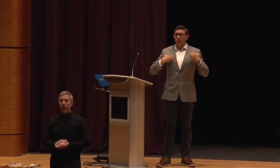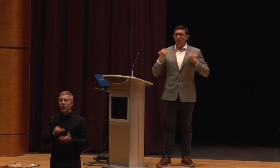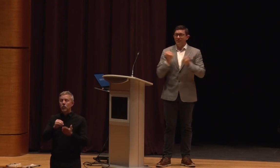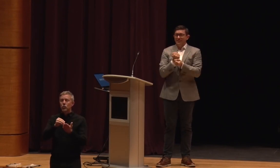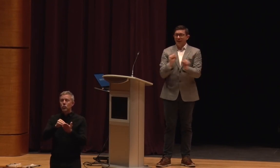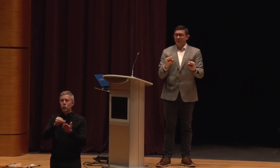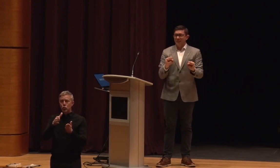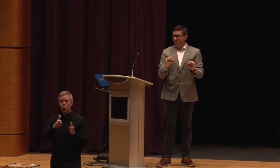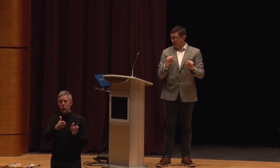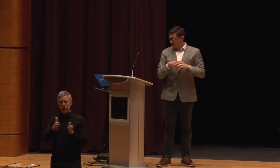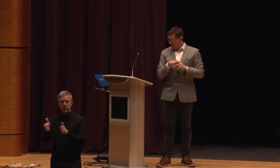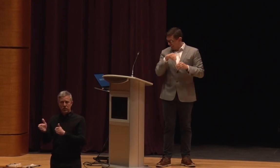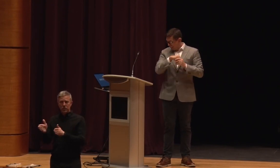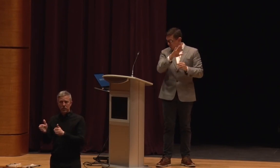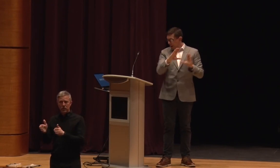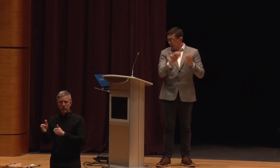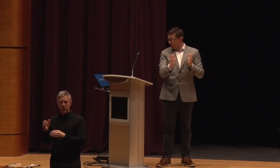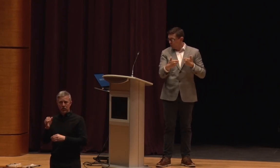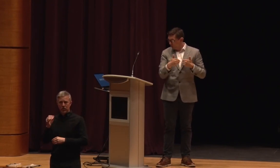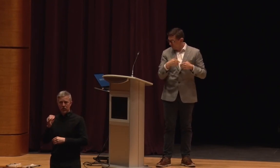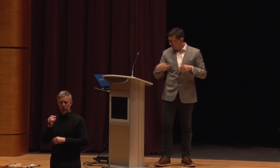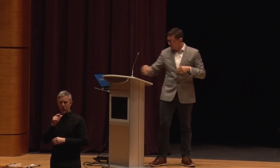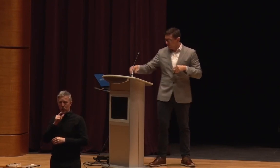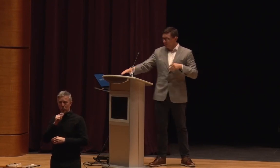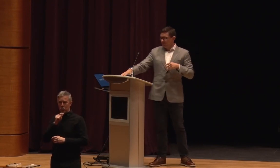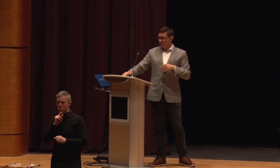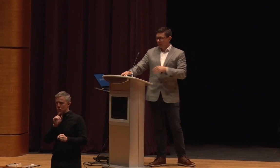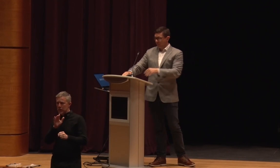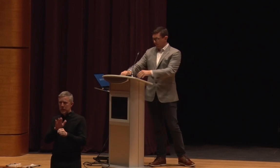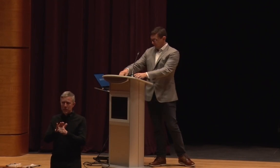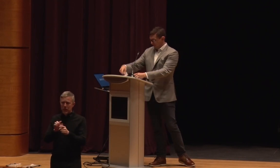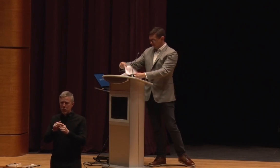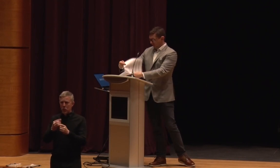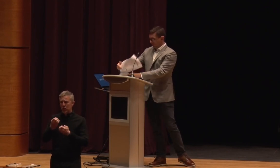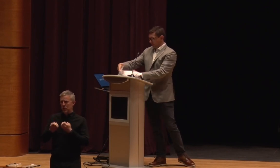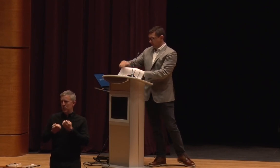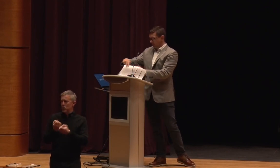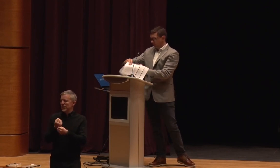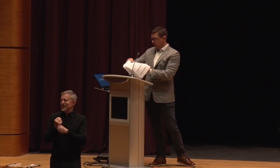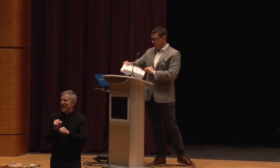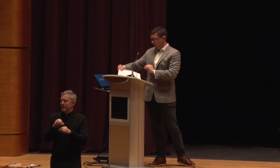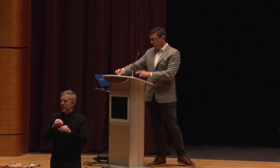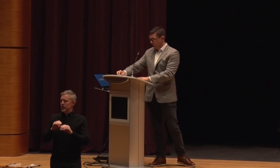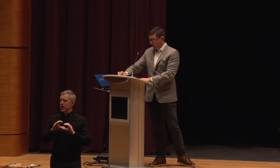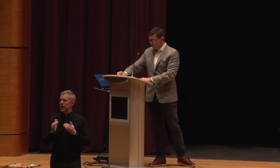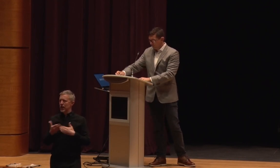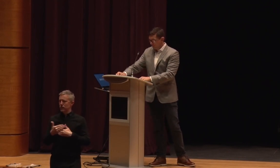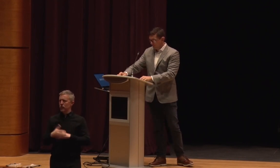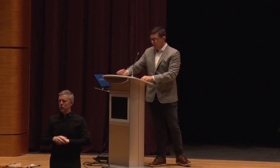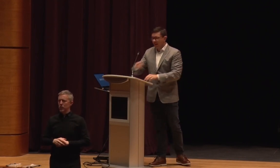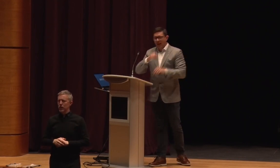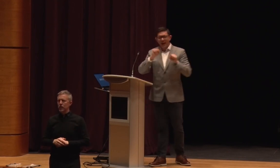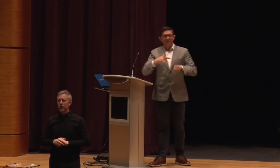Students who can commit to emotional safety in the classroom, get that promise.